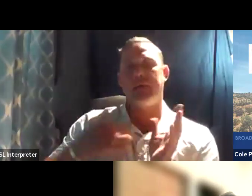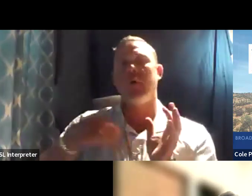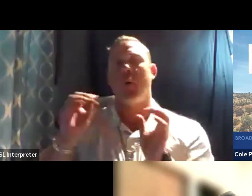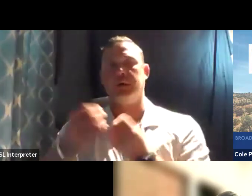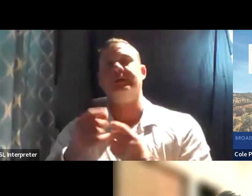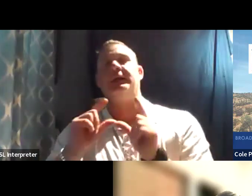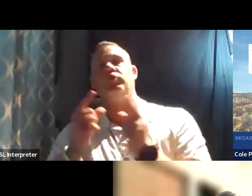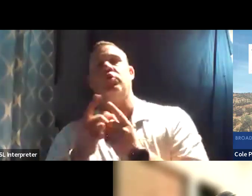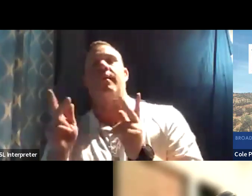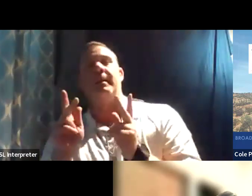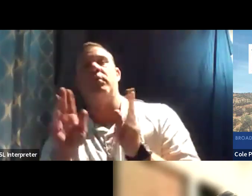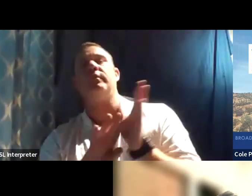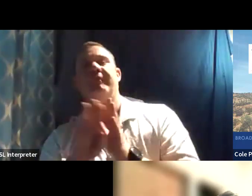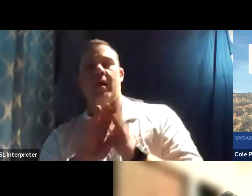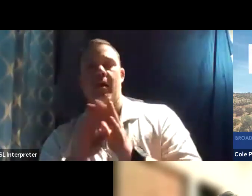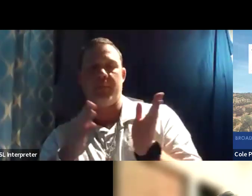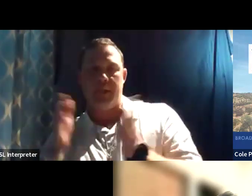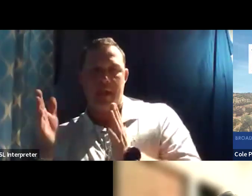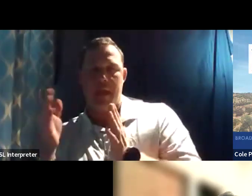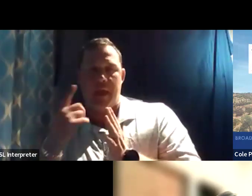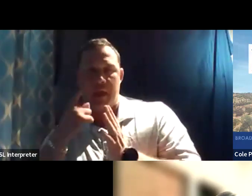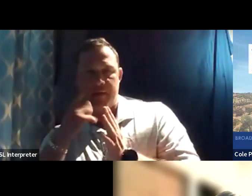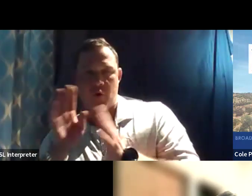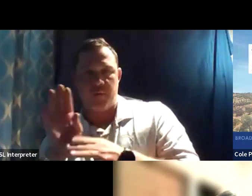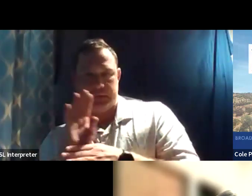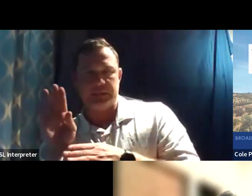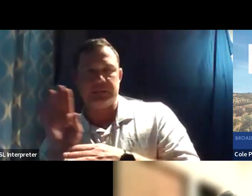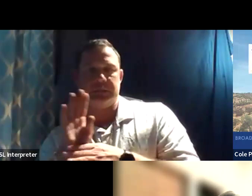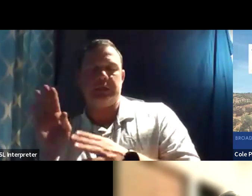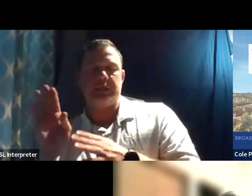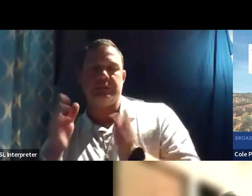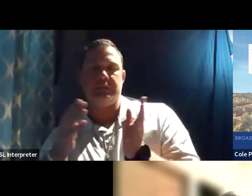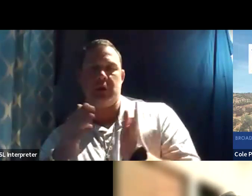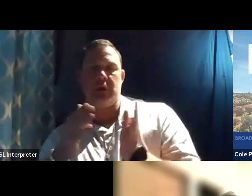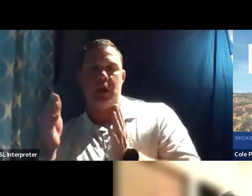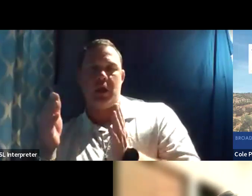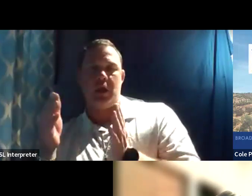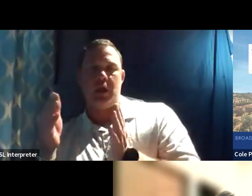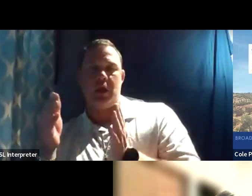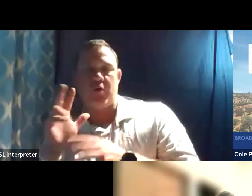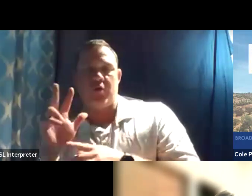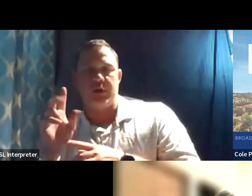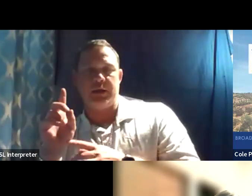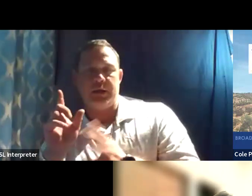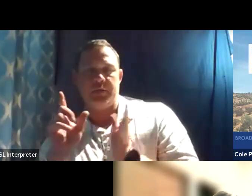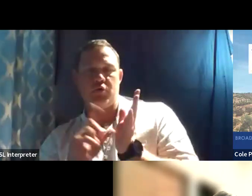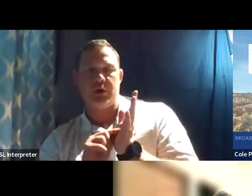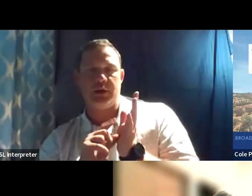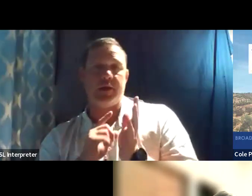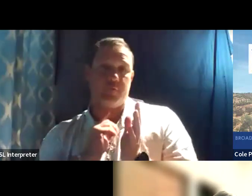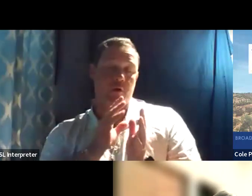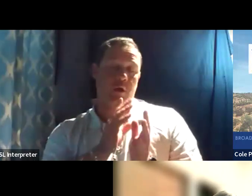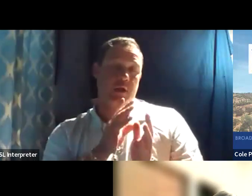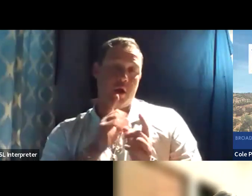group of people who develop plans for a business plan for 3D printing. And if we're really talking